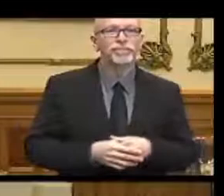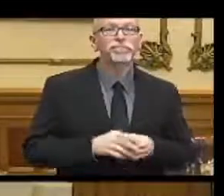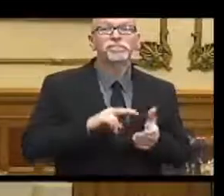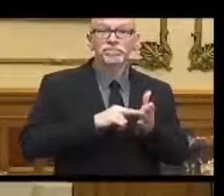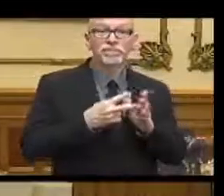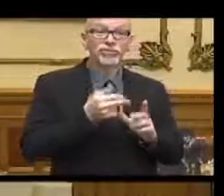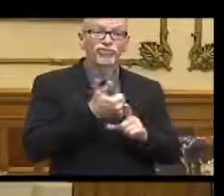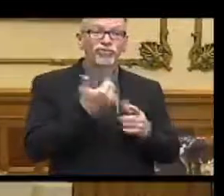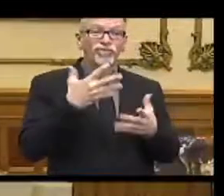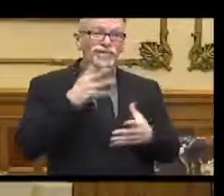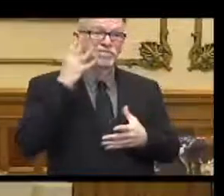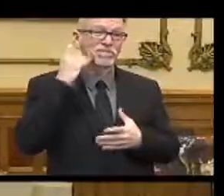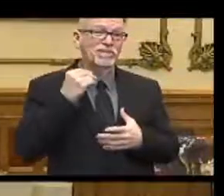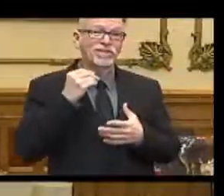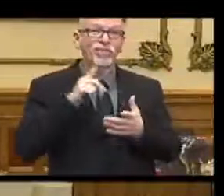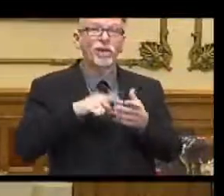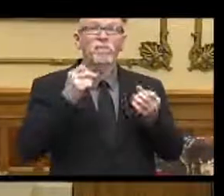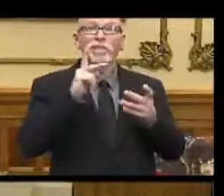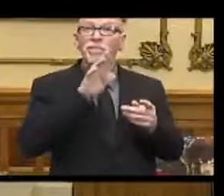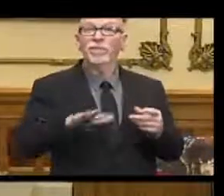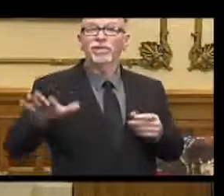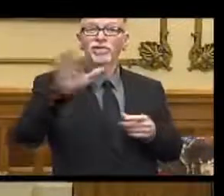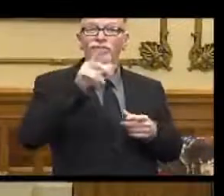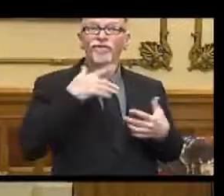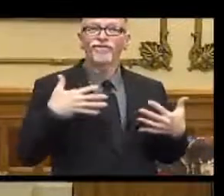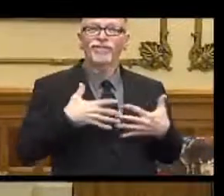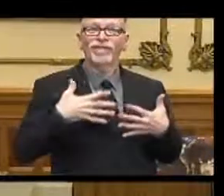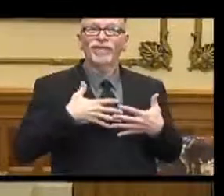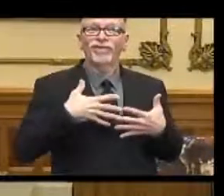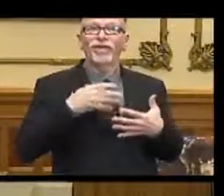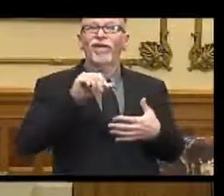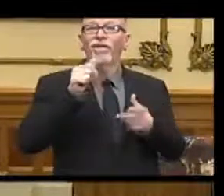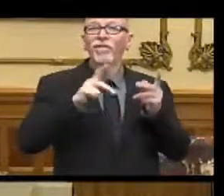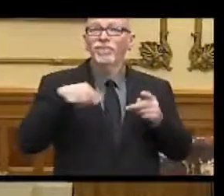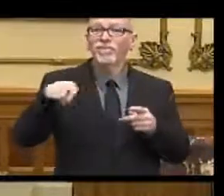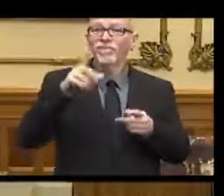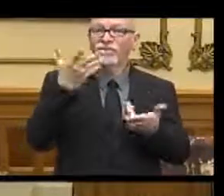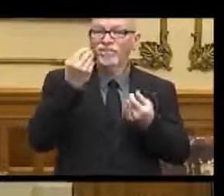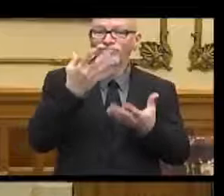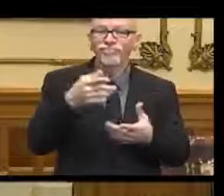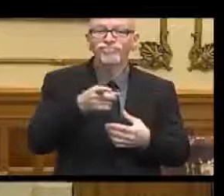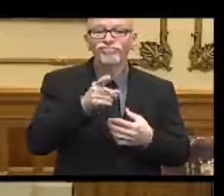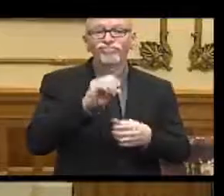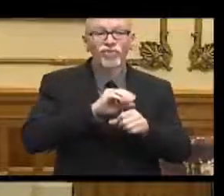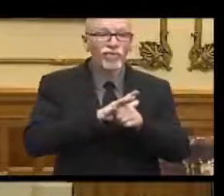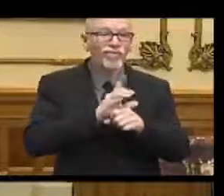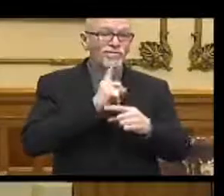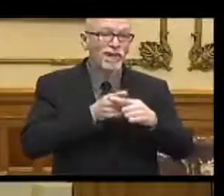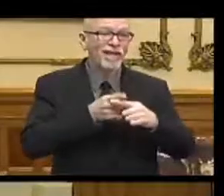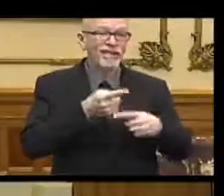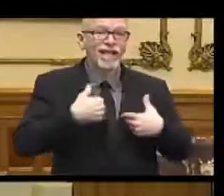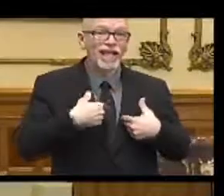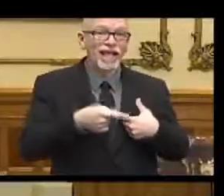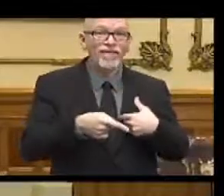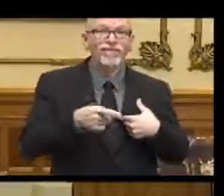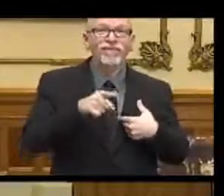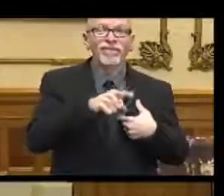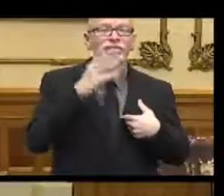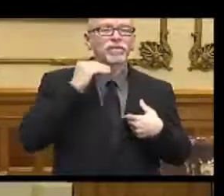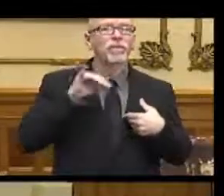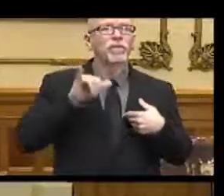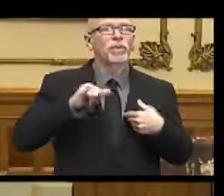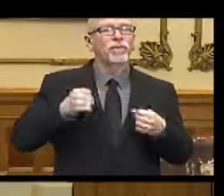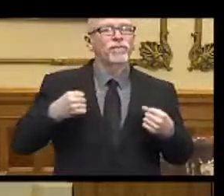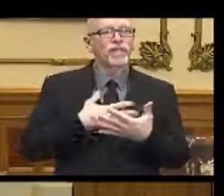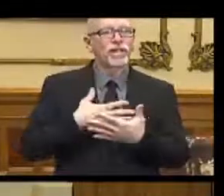experienced firsthand what so many people around the state have feared, and other individuals who have been told that they're COVID-19 are positive, what they've experienced and